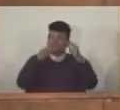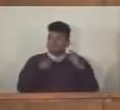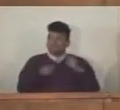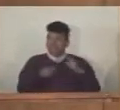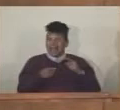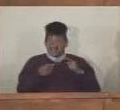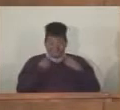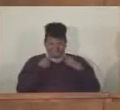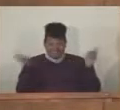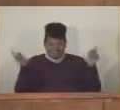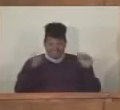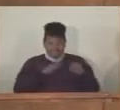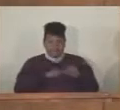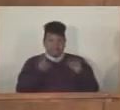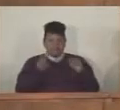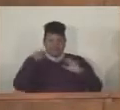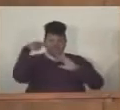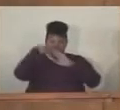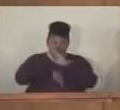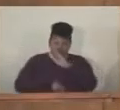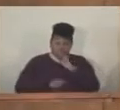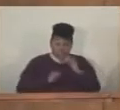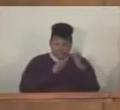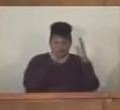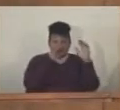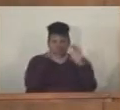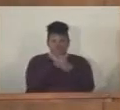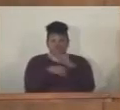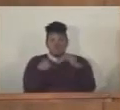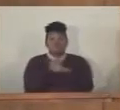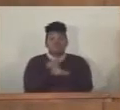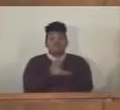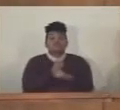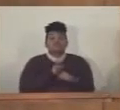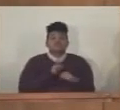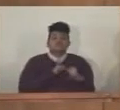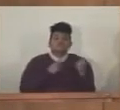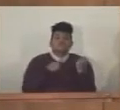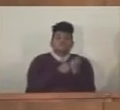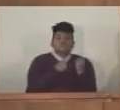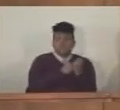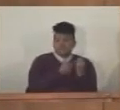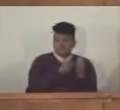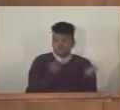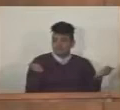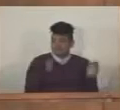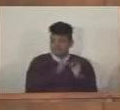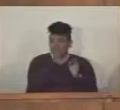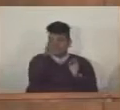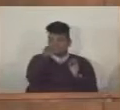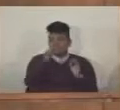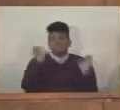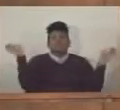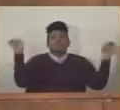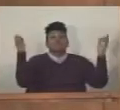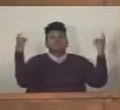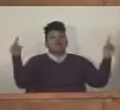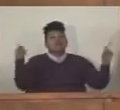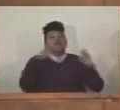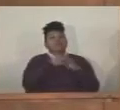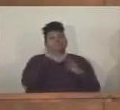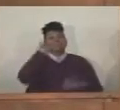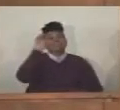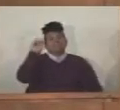arrest criminals, and this is what is called intelligent crime fighting. We depend on entertainment and cultural